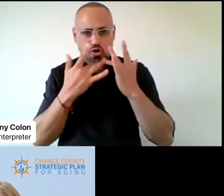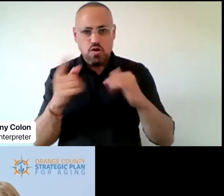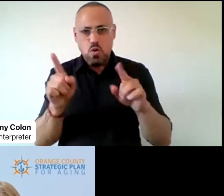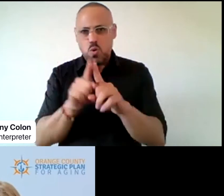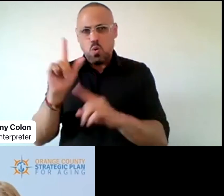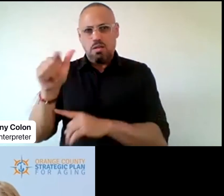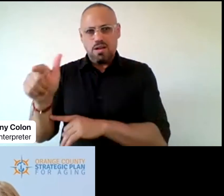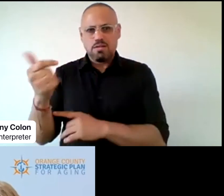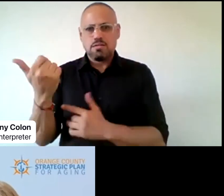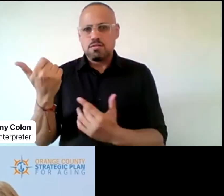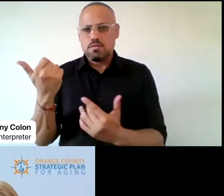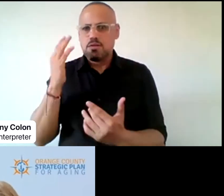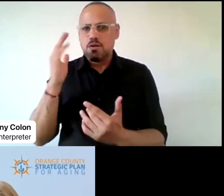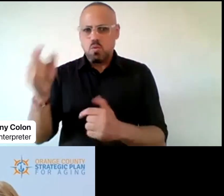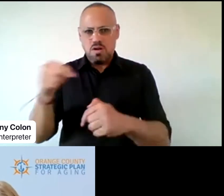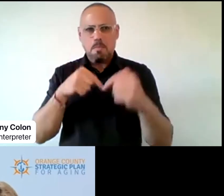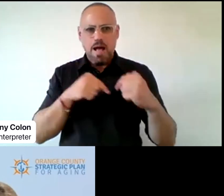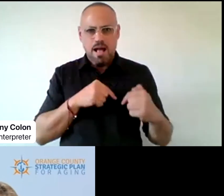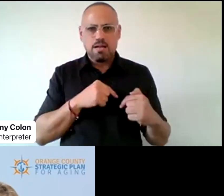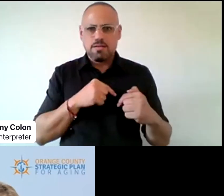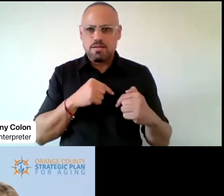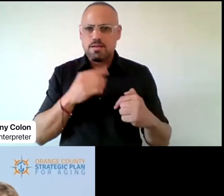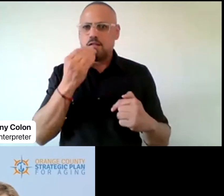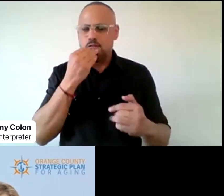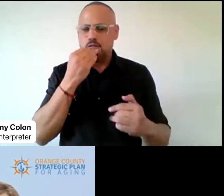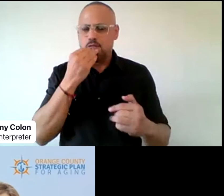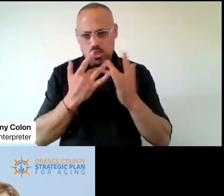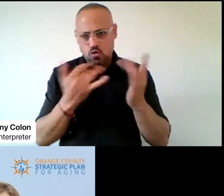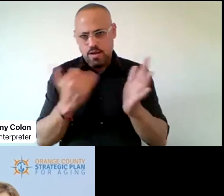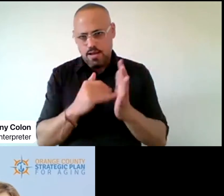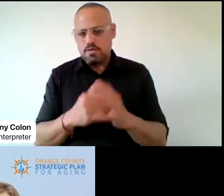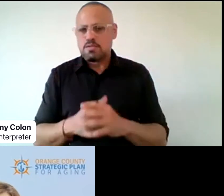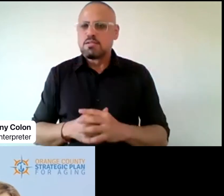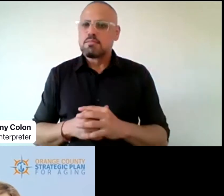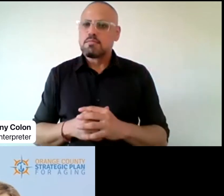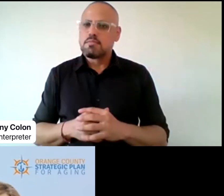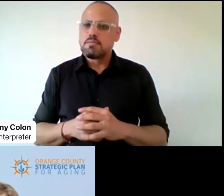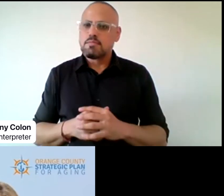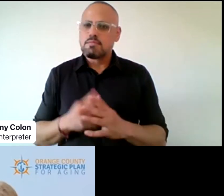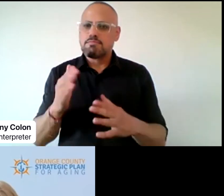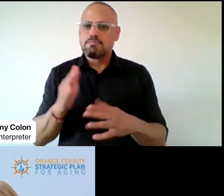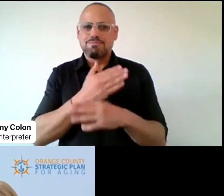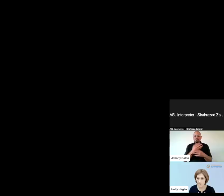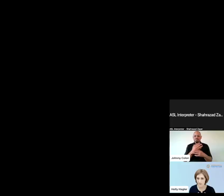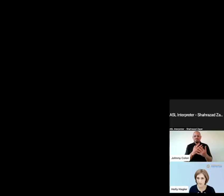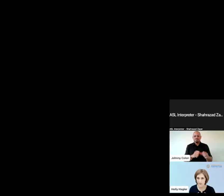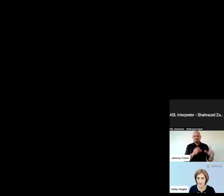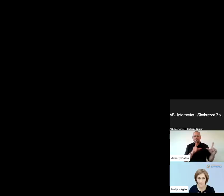later, we'll come back to food insecurity. So I'm going to share my screen right